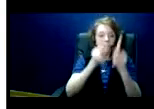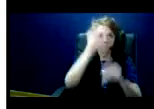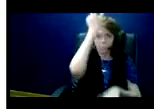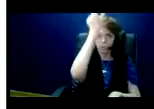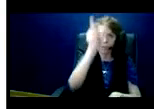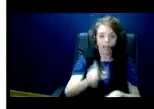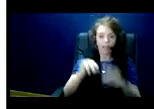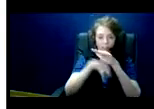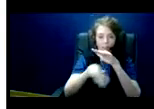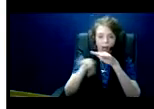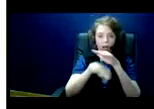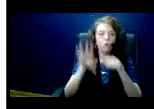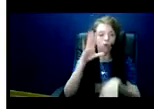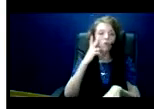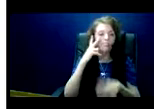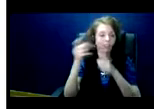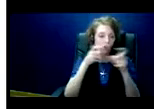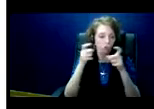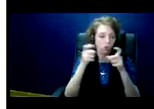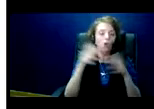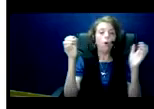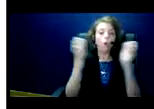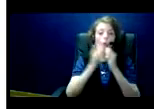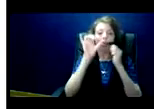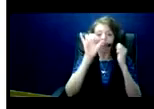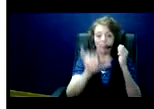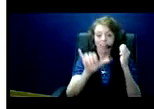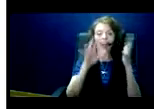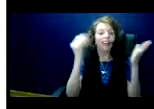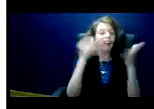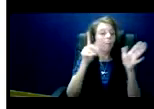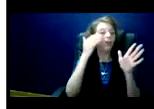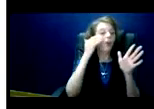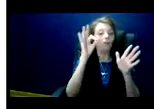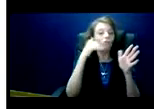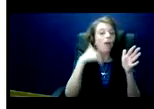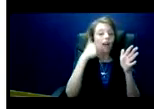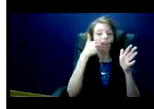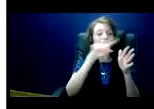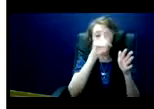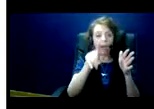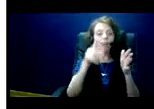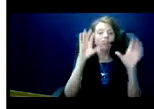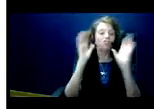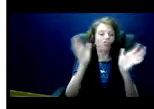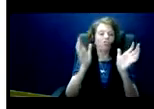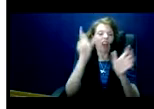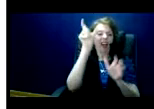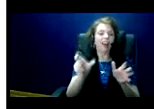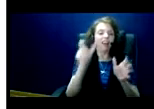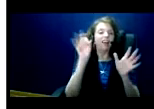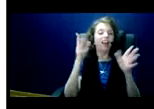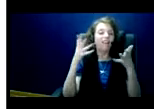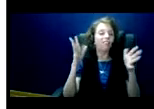list, you'll see these controls. With that, and let me know if you have any questions in chat. With that, I'm going to pass it back to